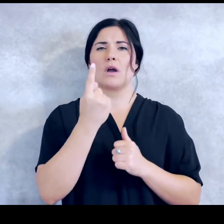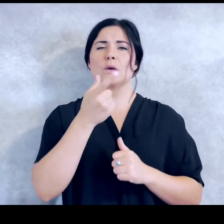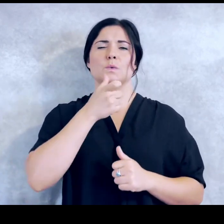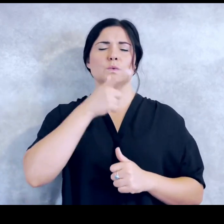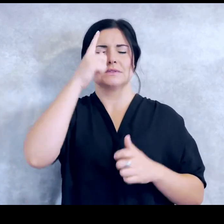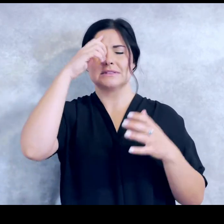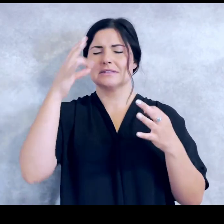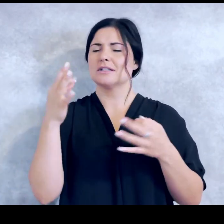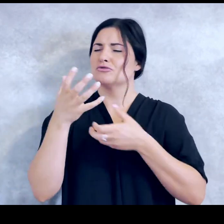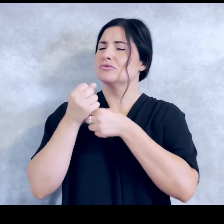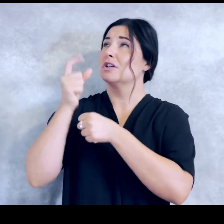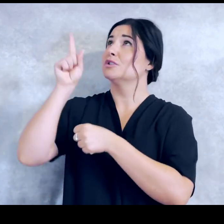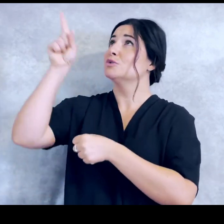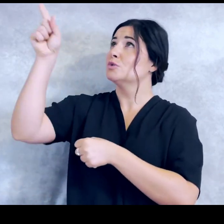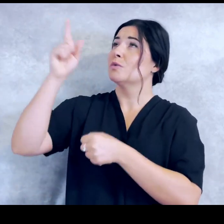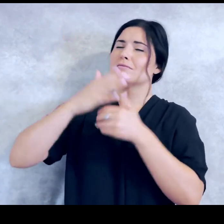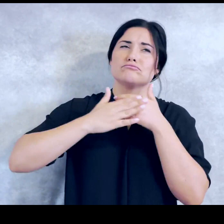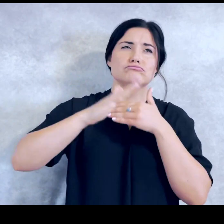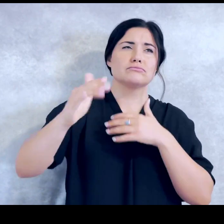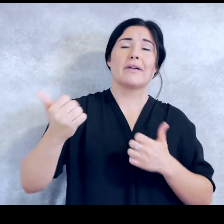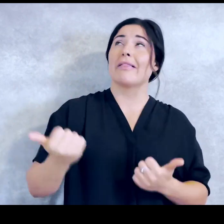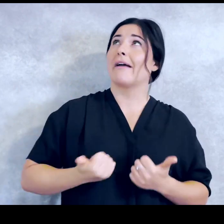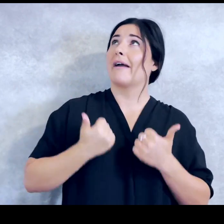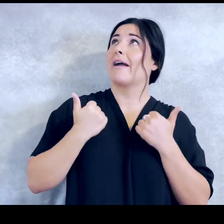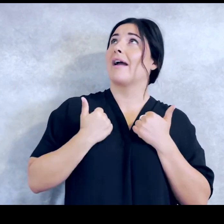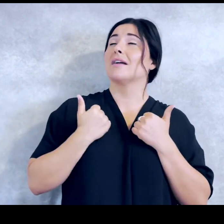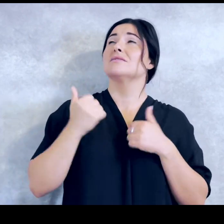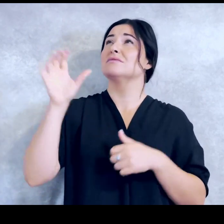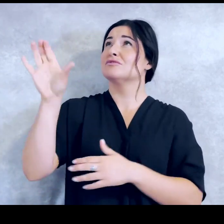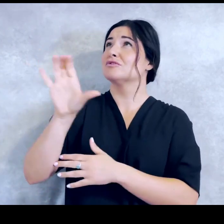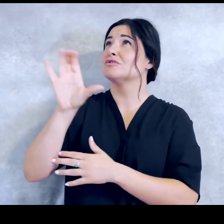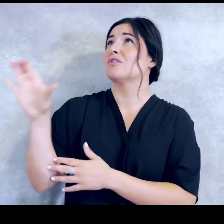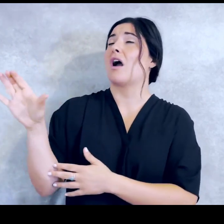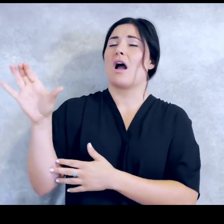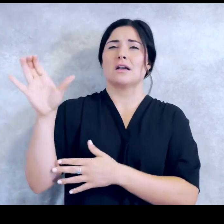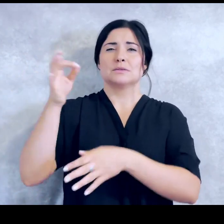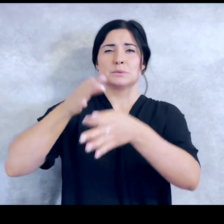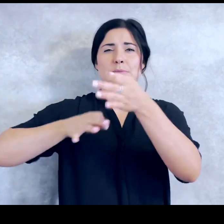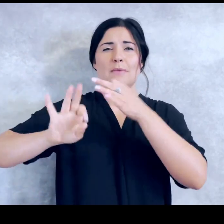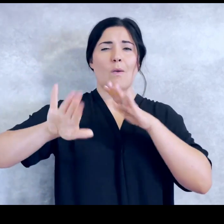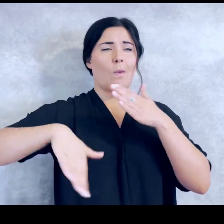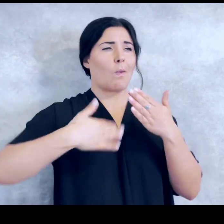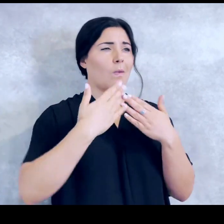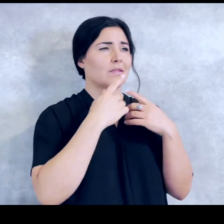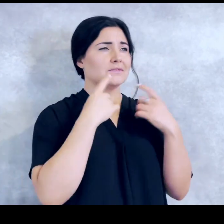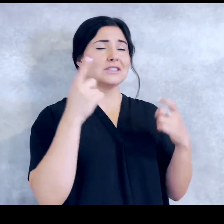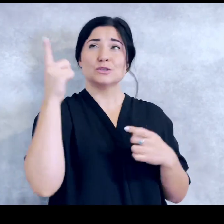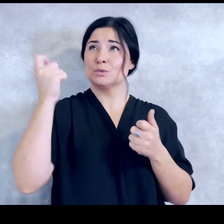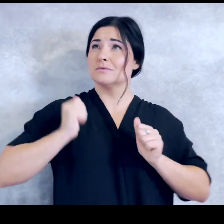room, we've said yes to trusting you with our life. We thank you that you died on the cross for our sins. We thank you that